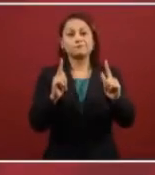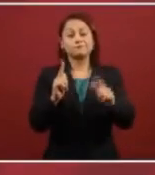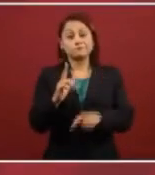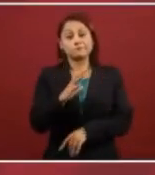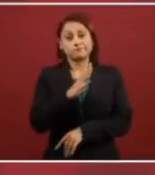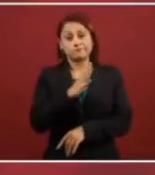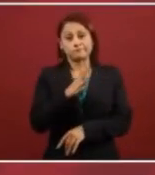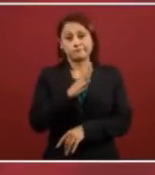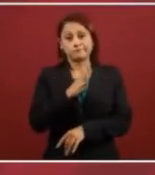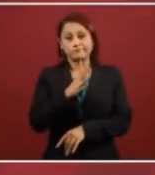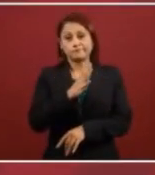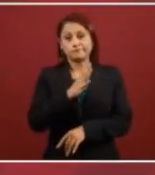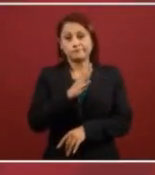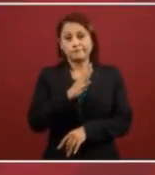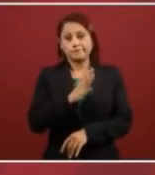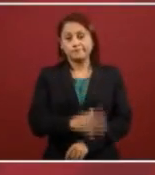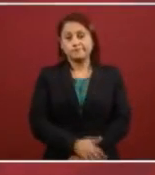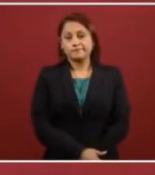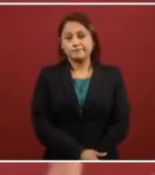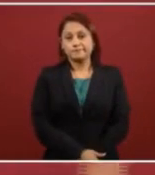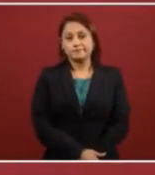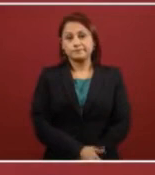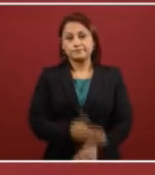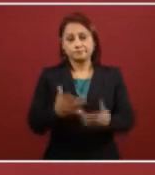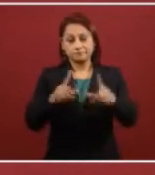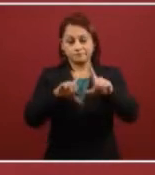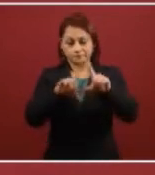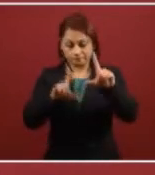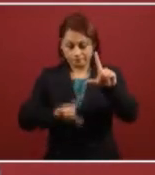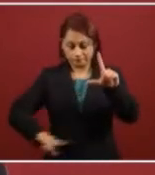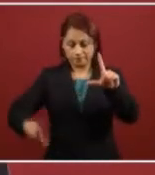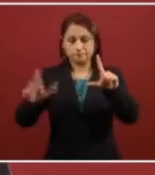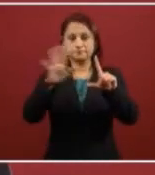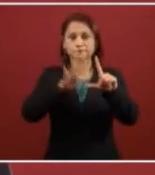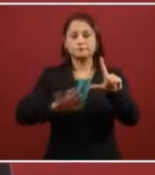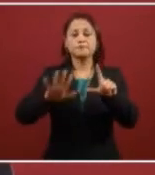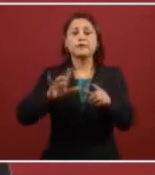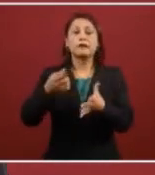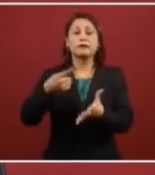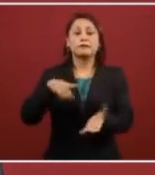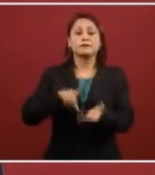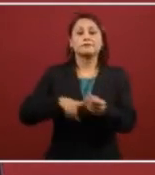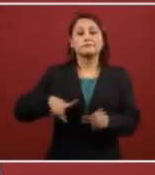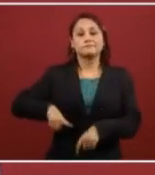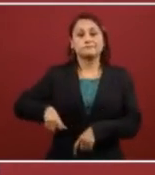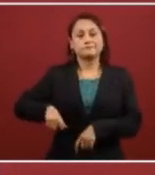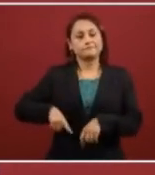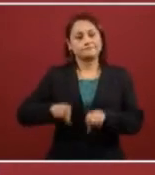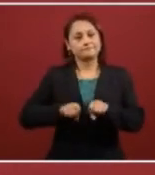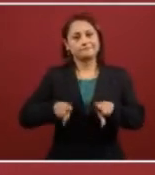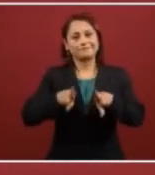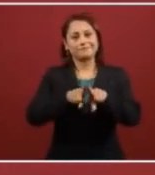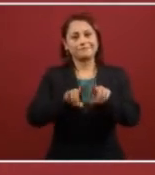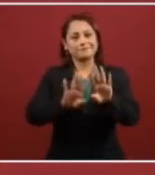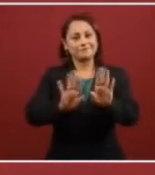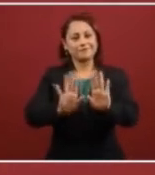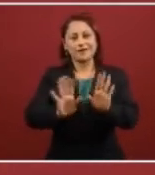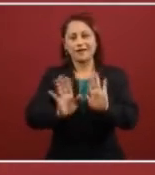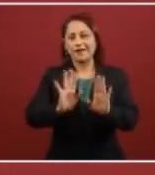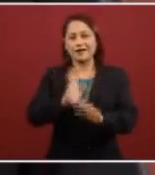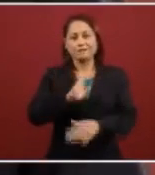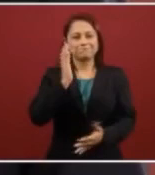have en el país, in this country, gobierno. And in the government. Ya no es it is no longer que,